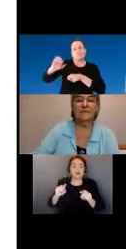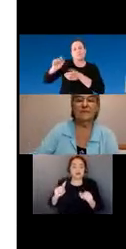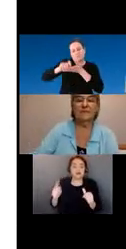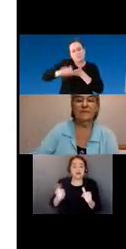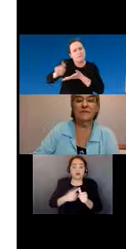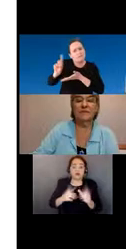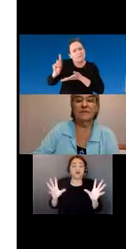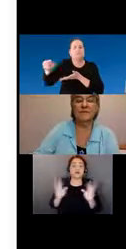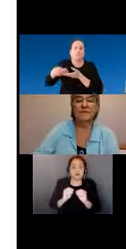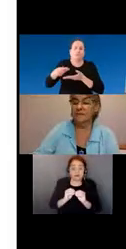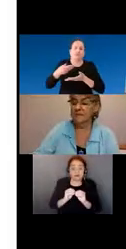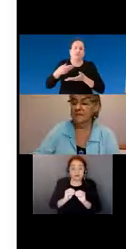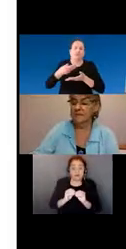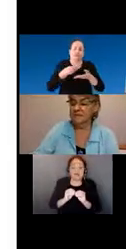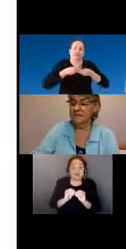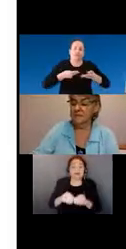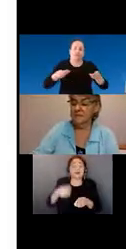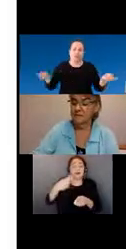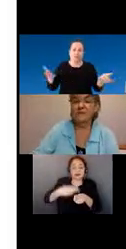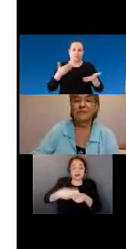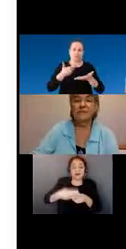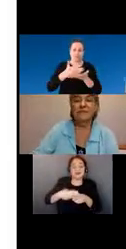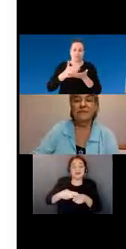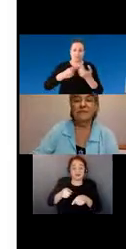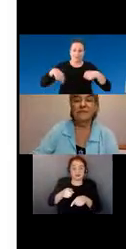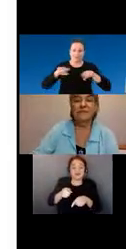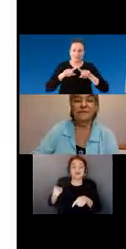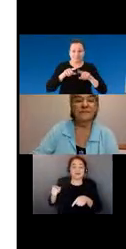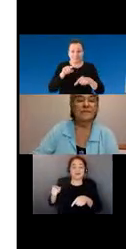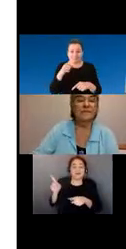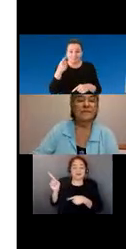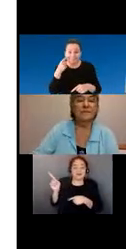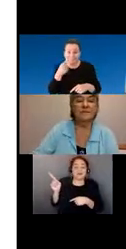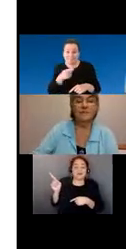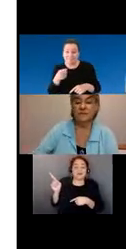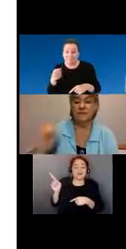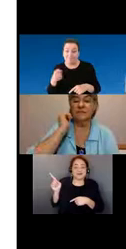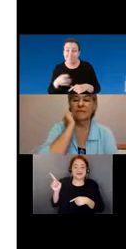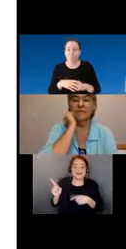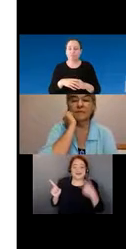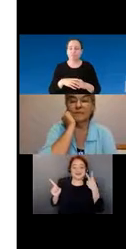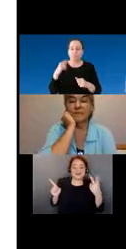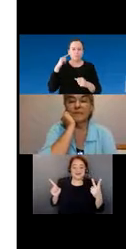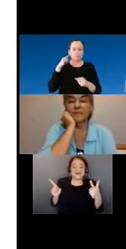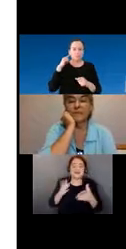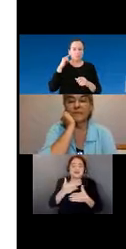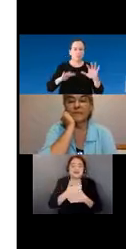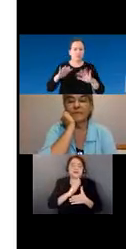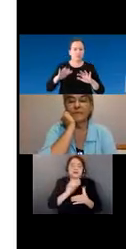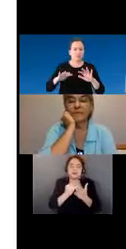of the names are here, which countries they are from. And I'm just going to take 30 minutes.